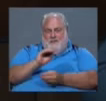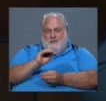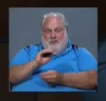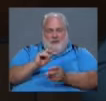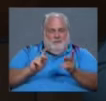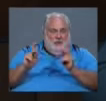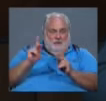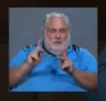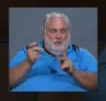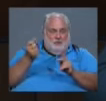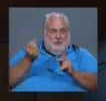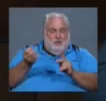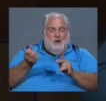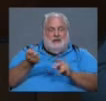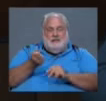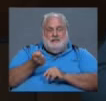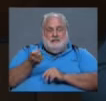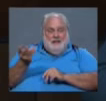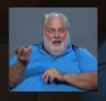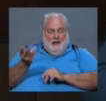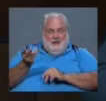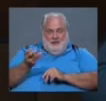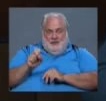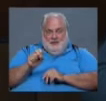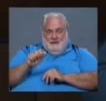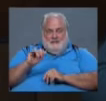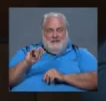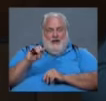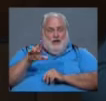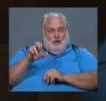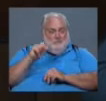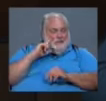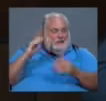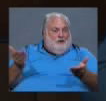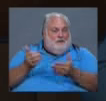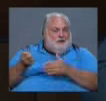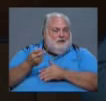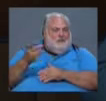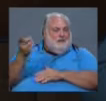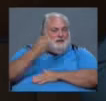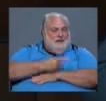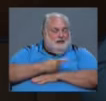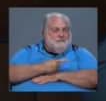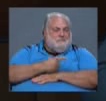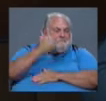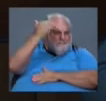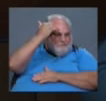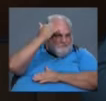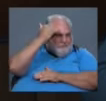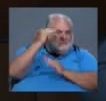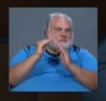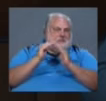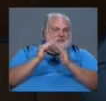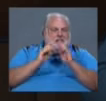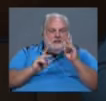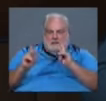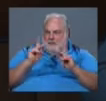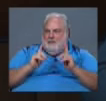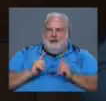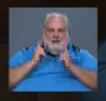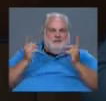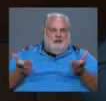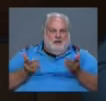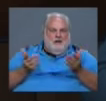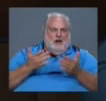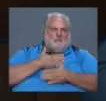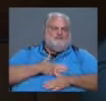a substantial number of the sailors from the USS Little Rock that have been with us now, getting to know the city and getting to know our citizens and having a